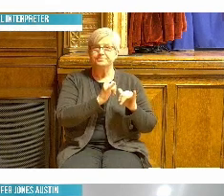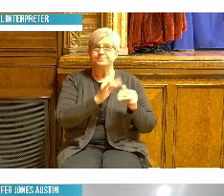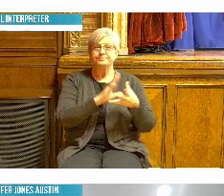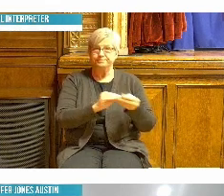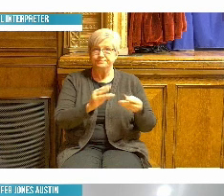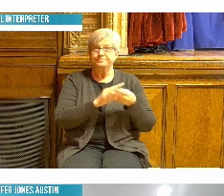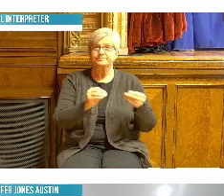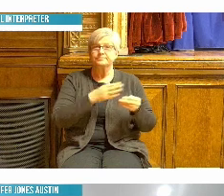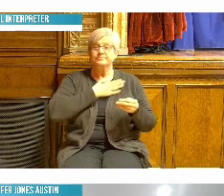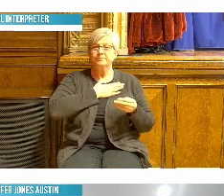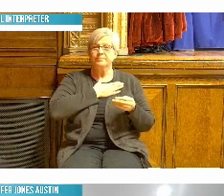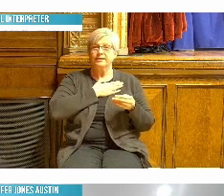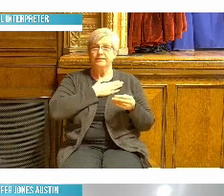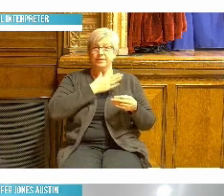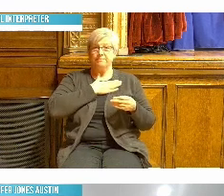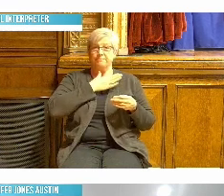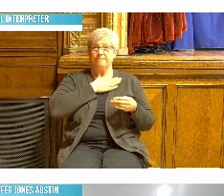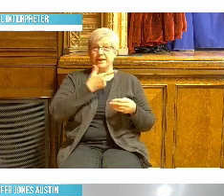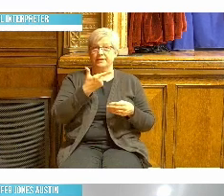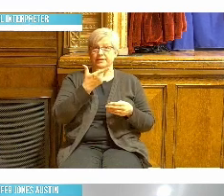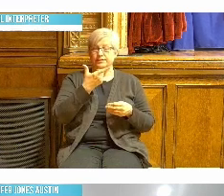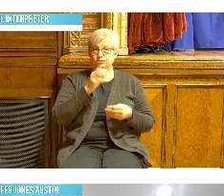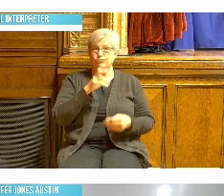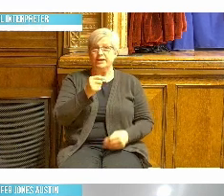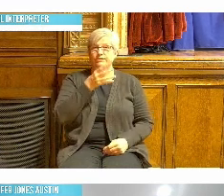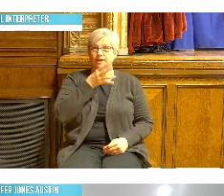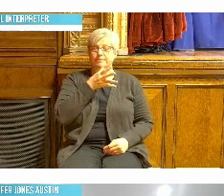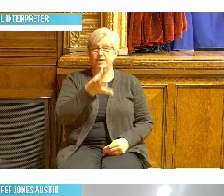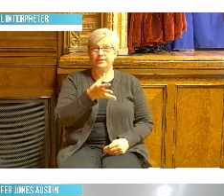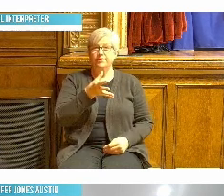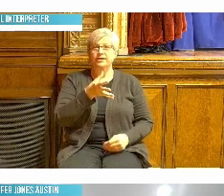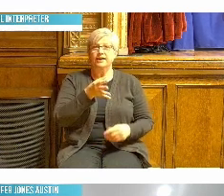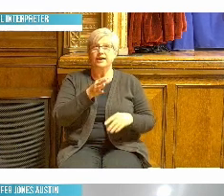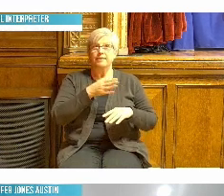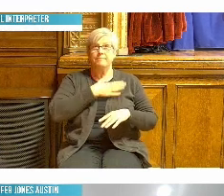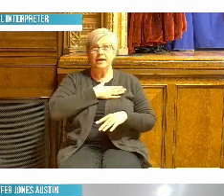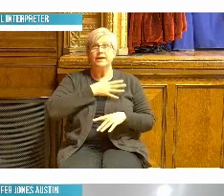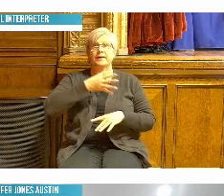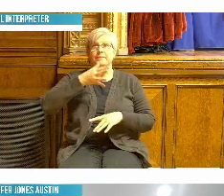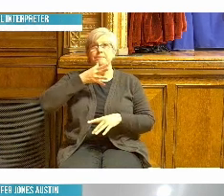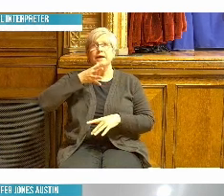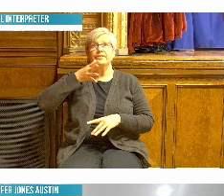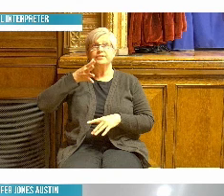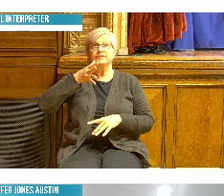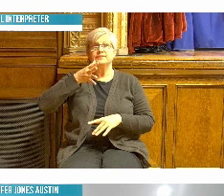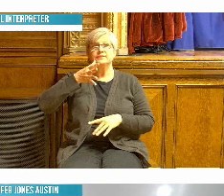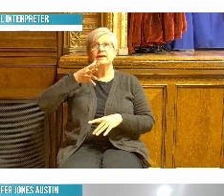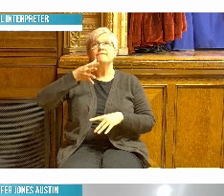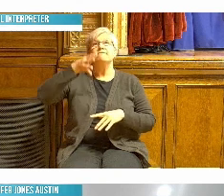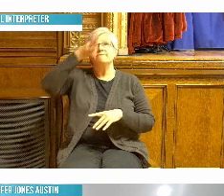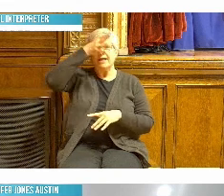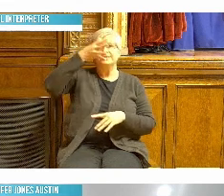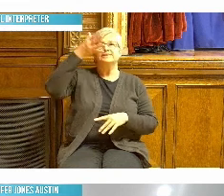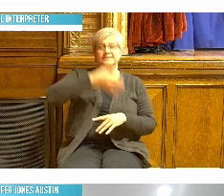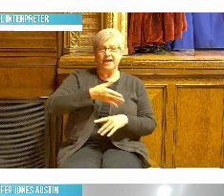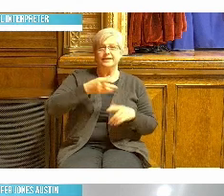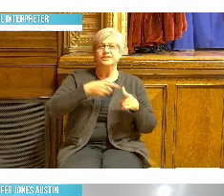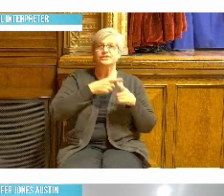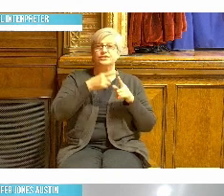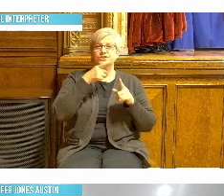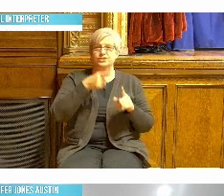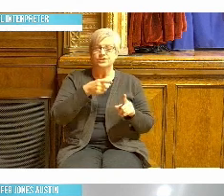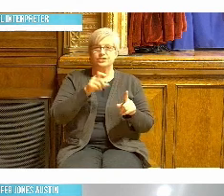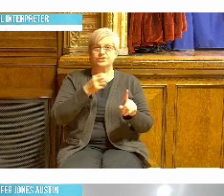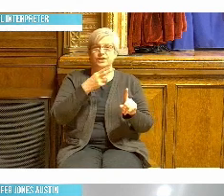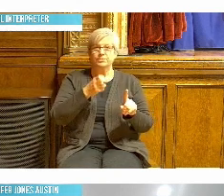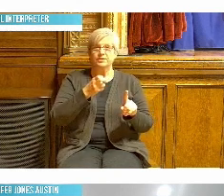of for me, my great grandmother on my maternal paternal side was